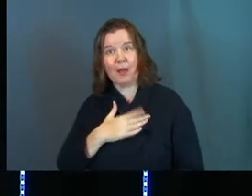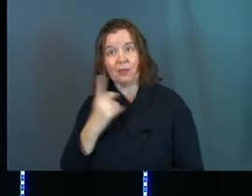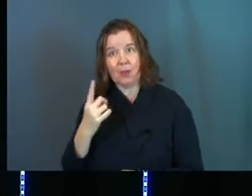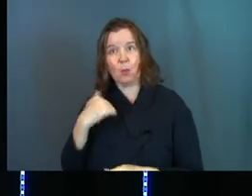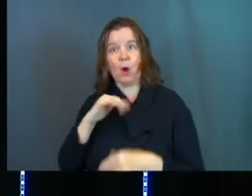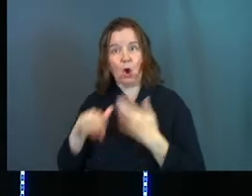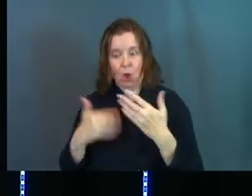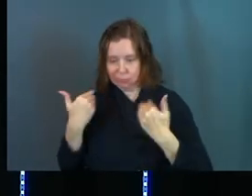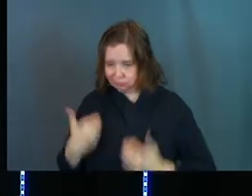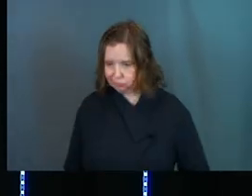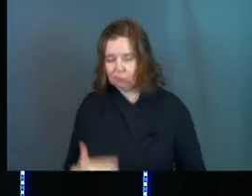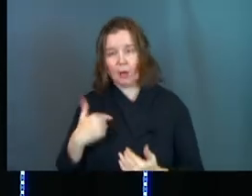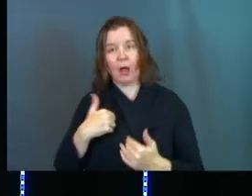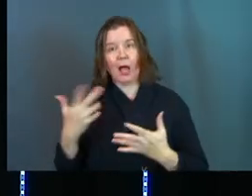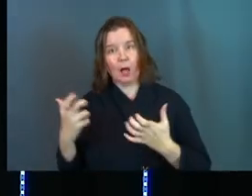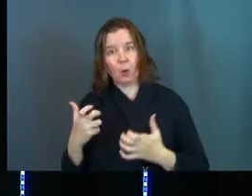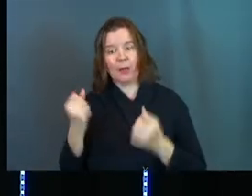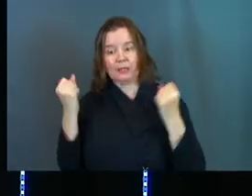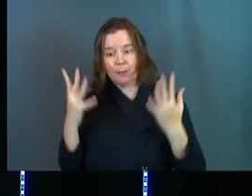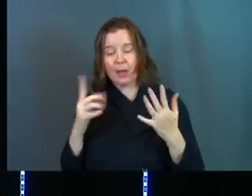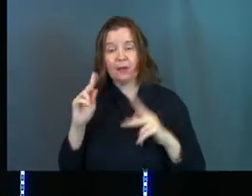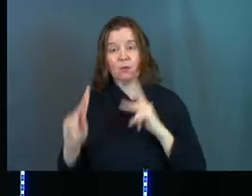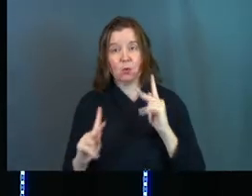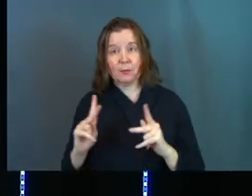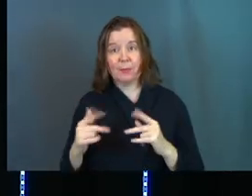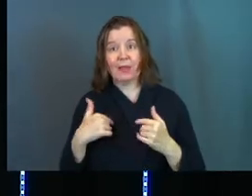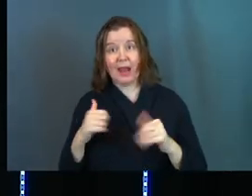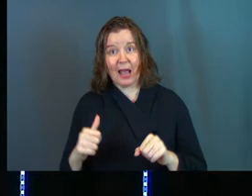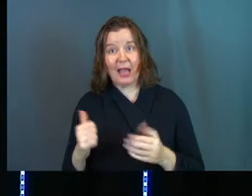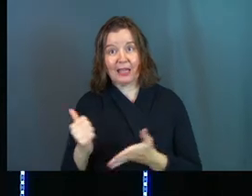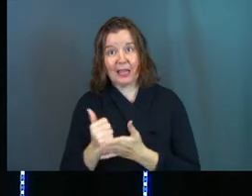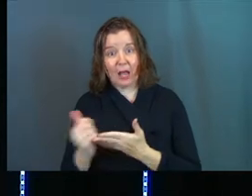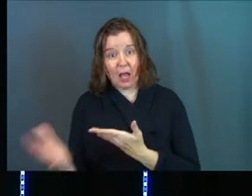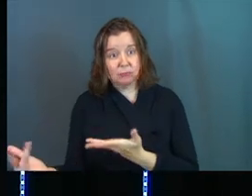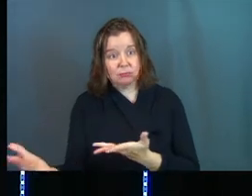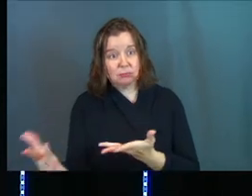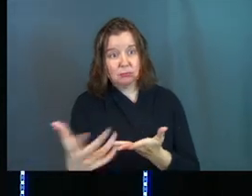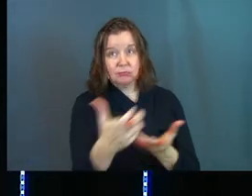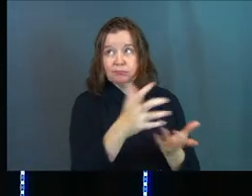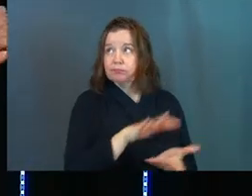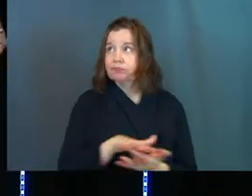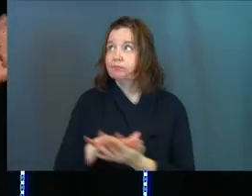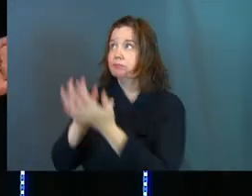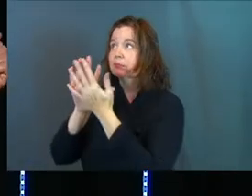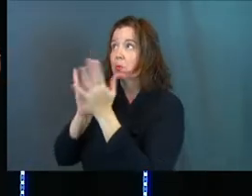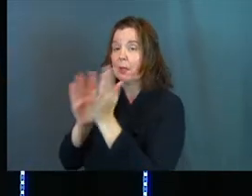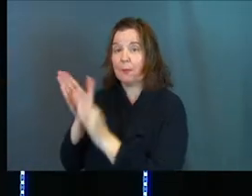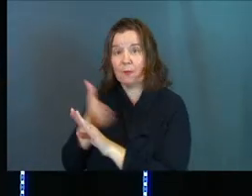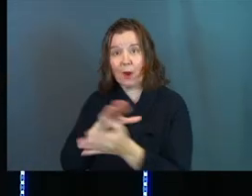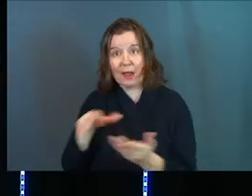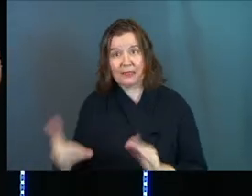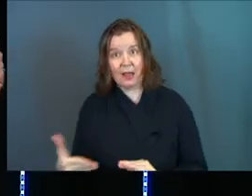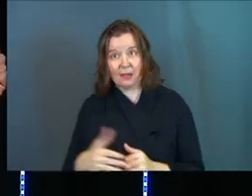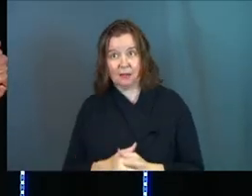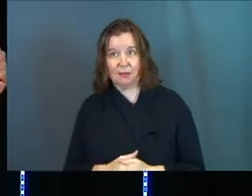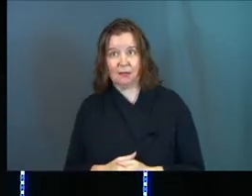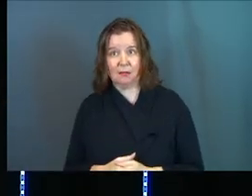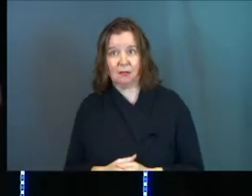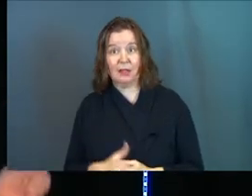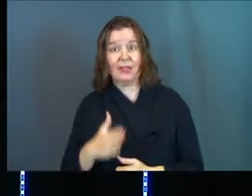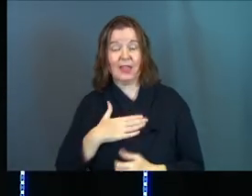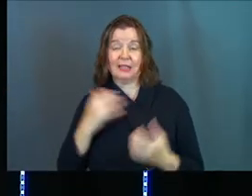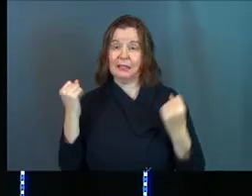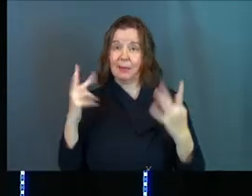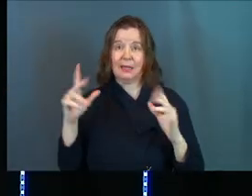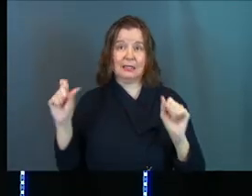that's what I'm all about. Like, I want as many of those people that I can help get to that place with Jesus before I die,